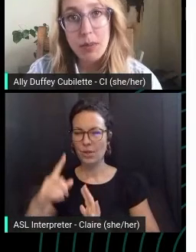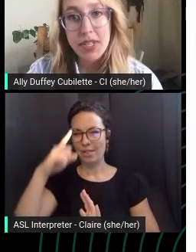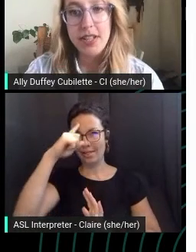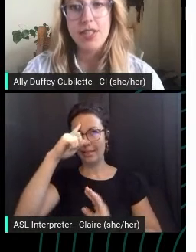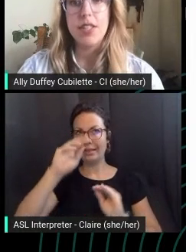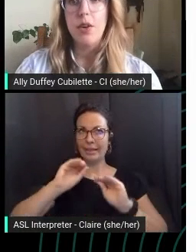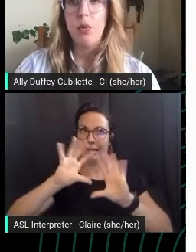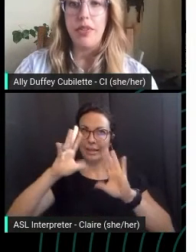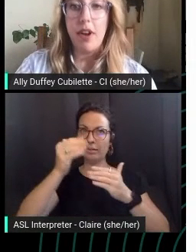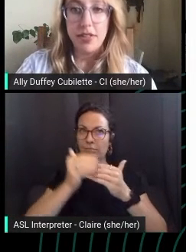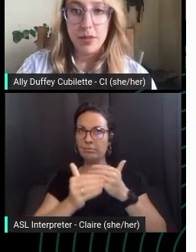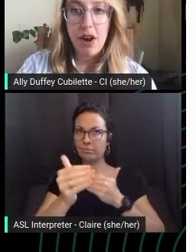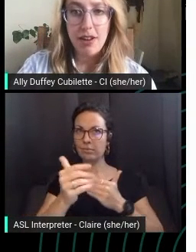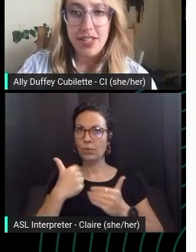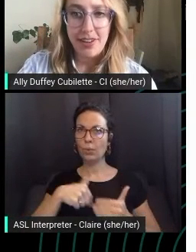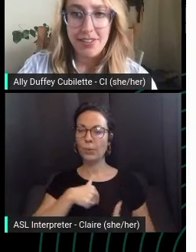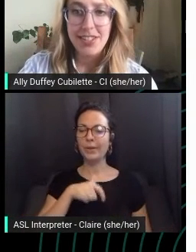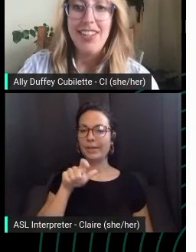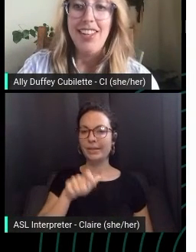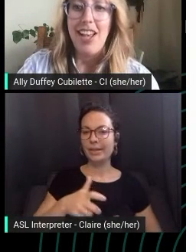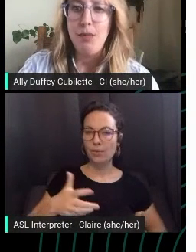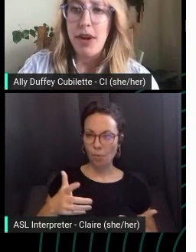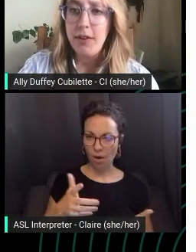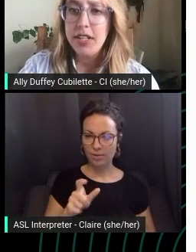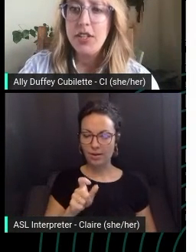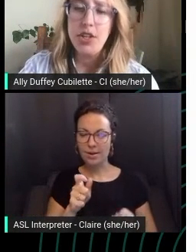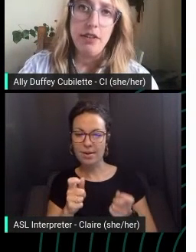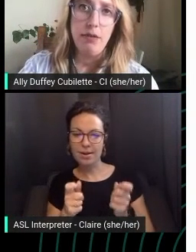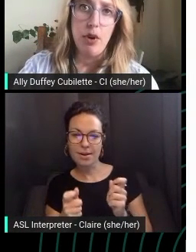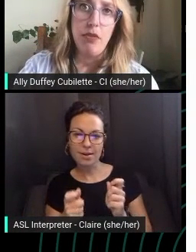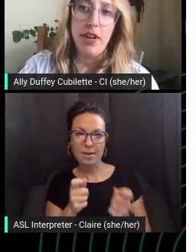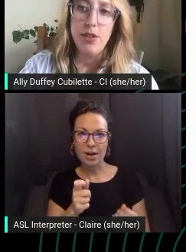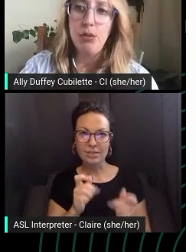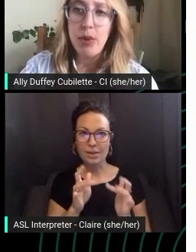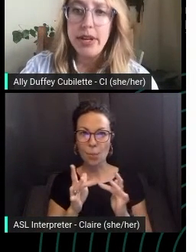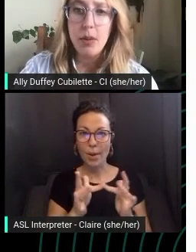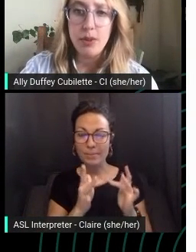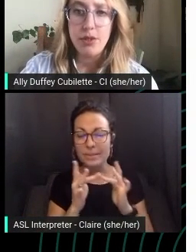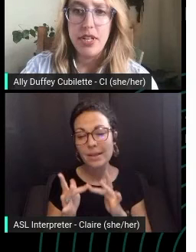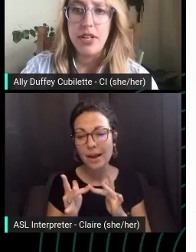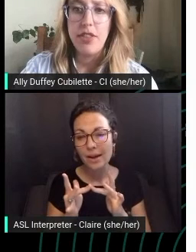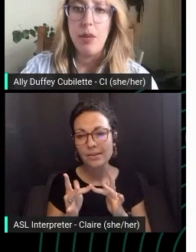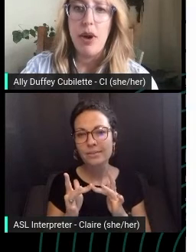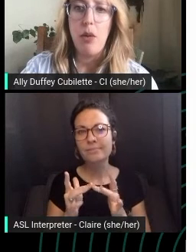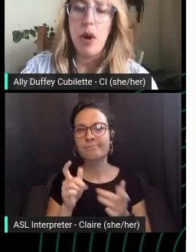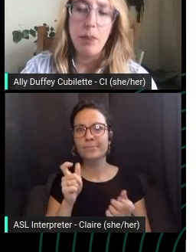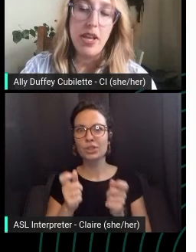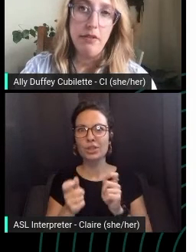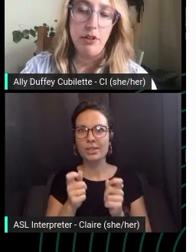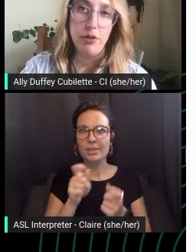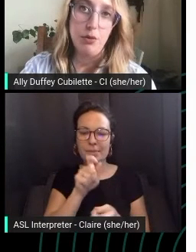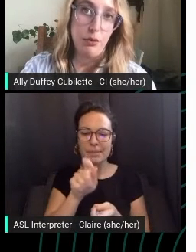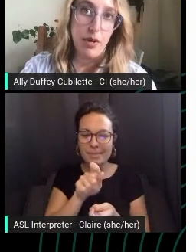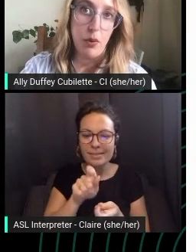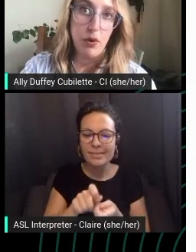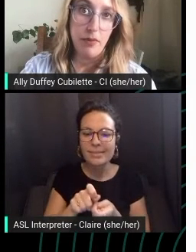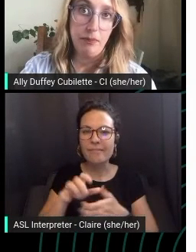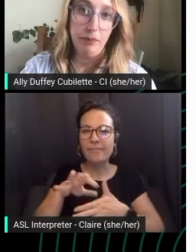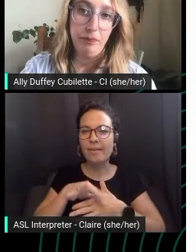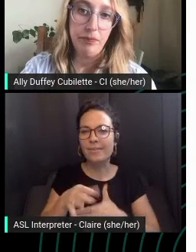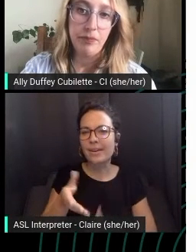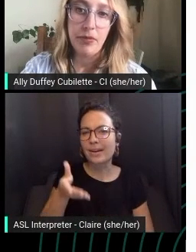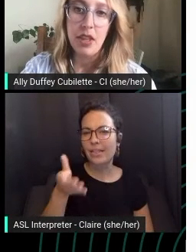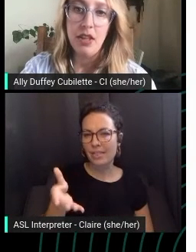custom websites with custom content, and migrating to GA4 provides a great opportunity to think about what behavior is truly